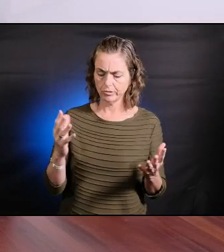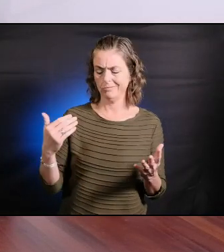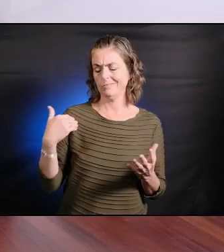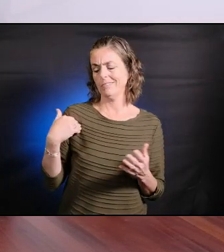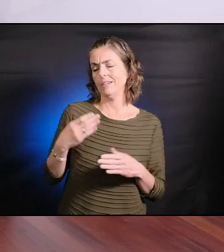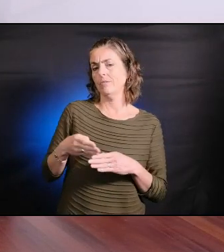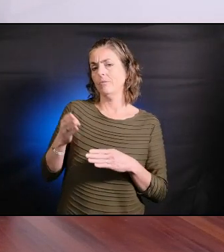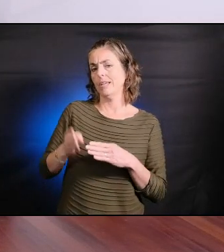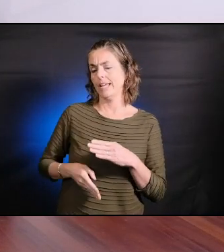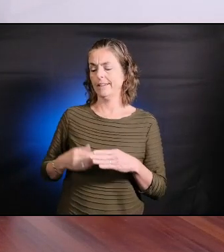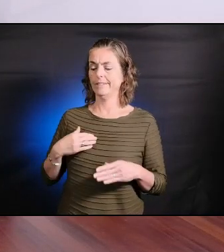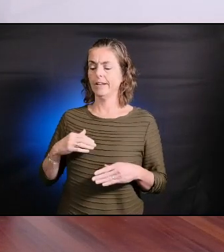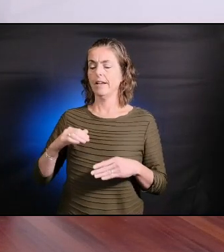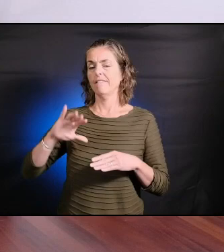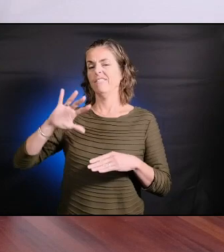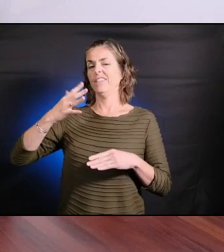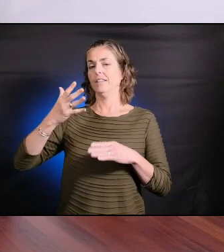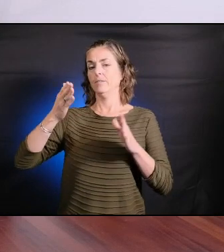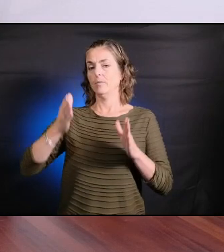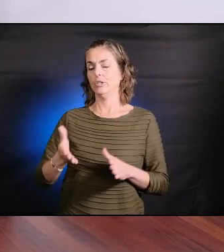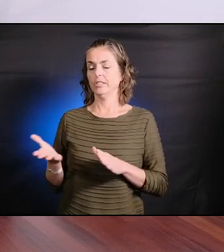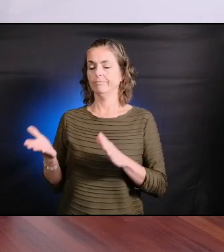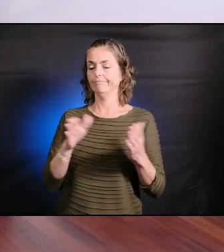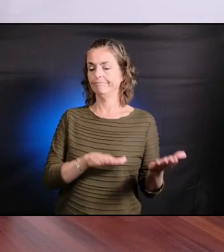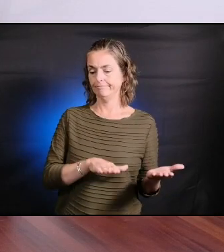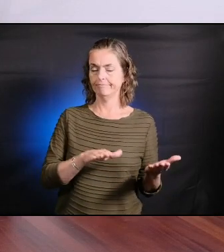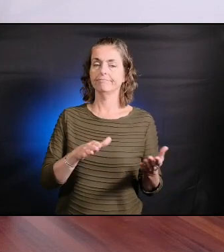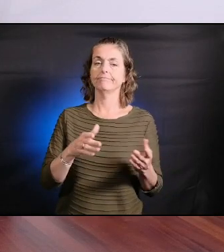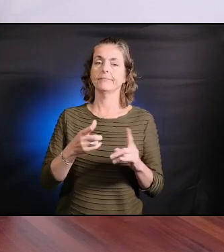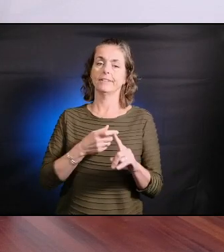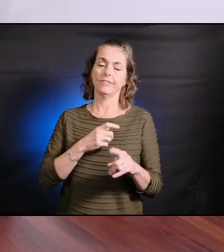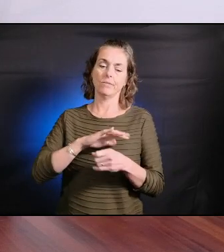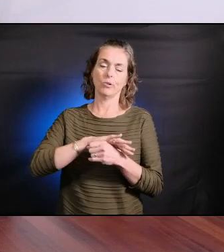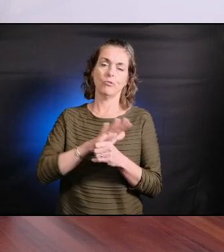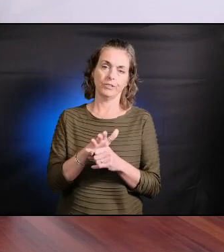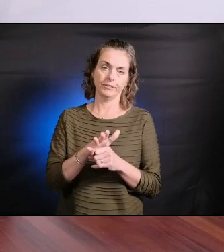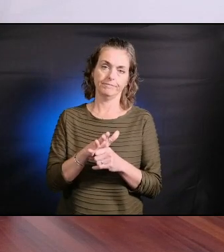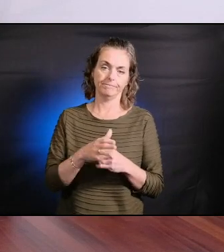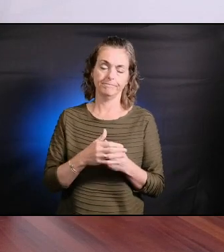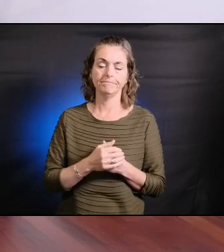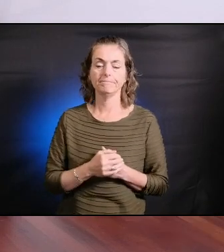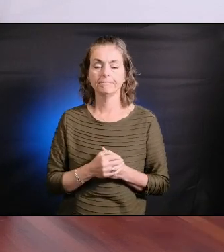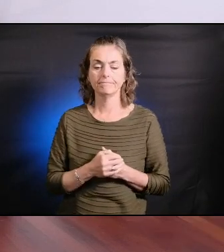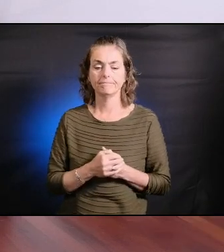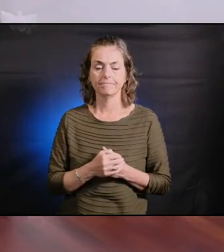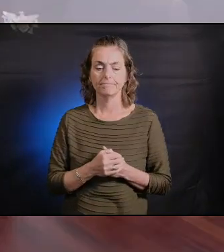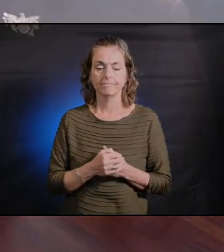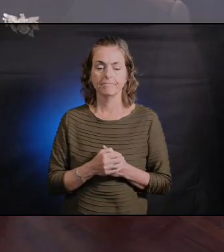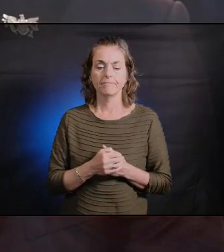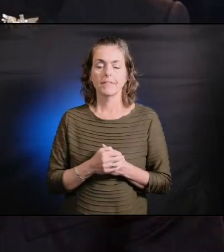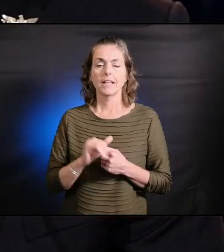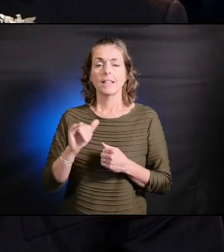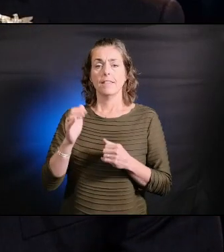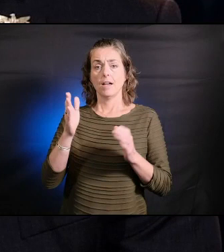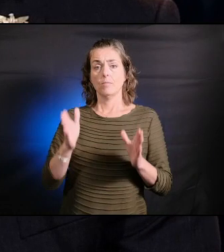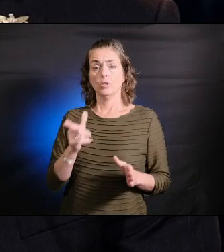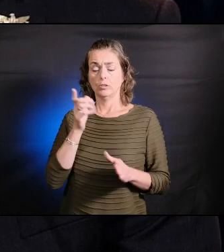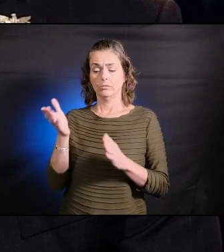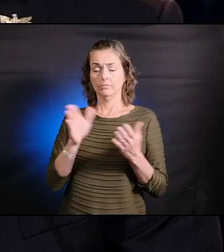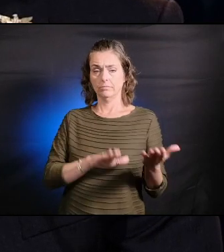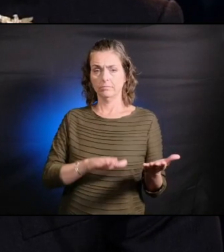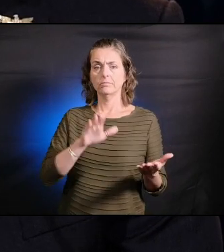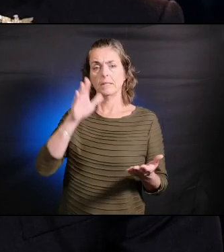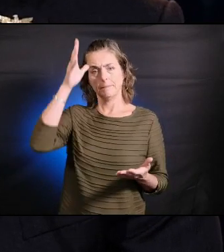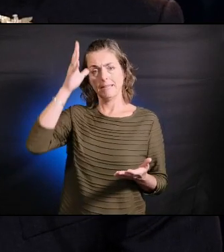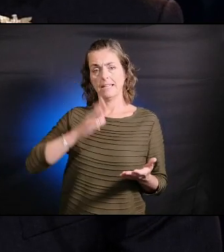past weekend, a 5th individual passed away as a result of complications from COVID-19. The deceased is a